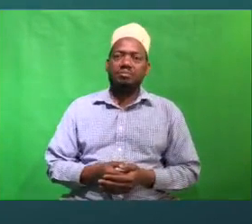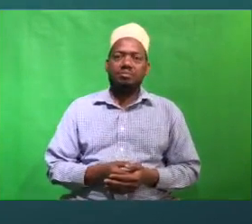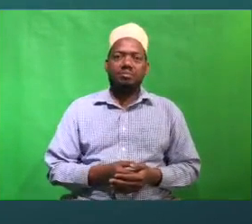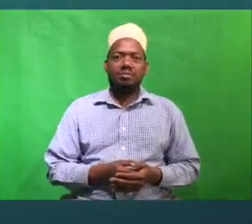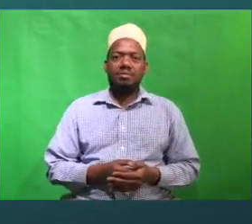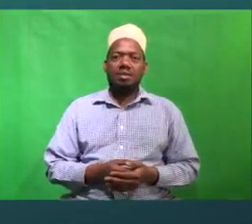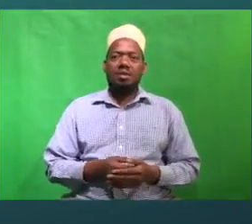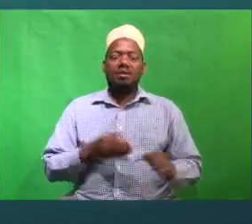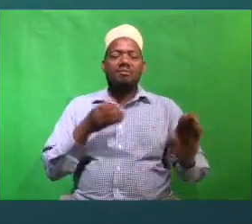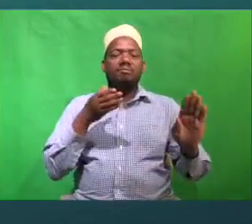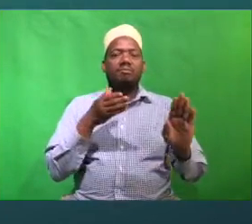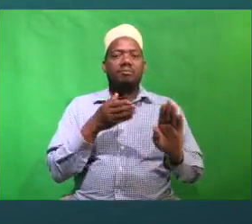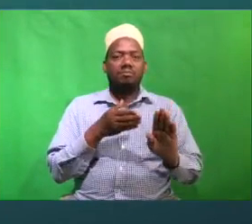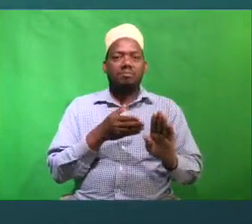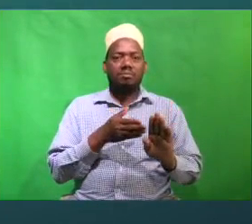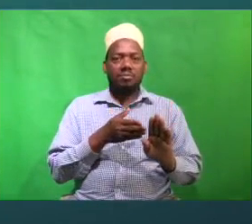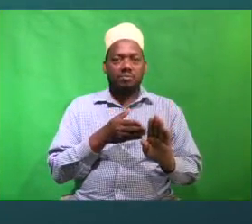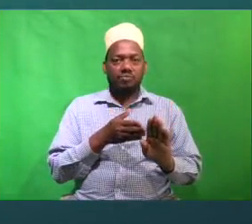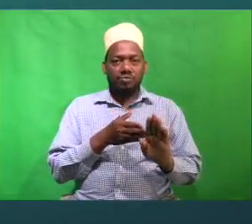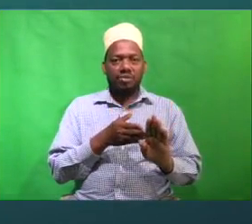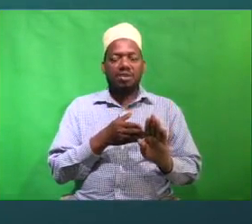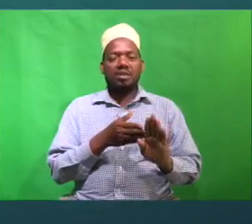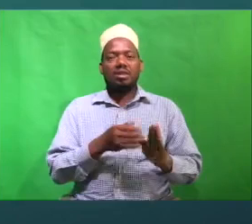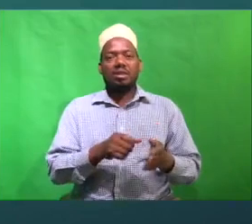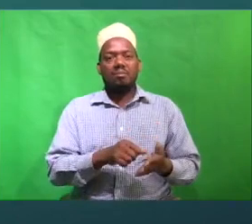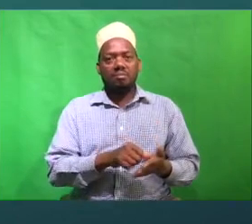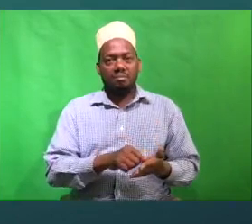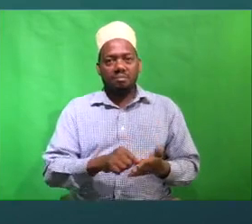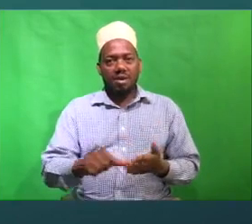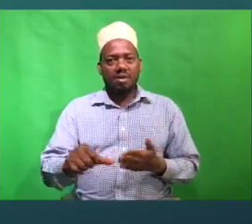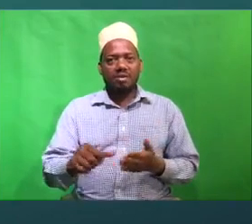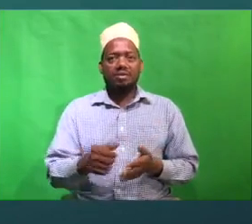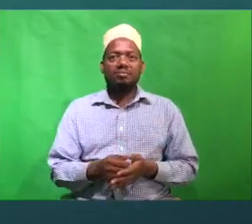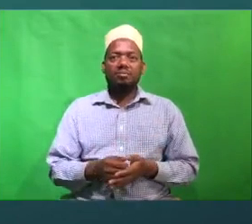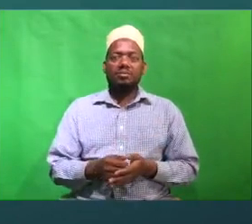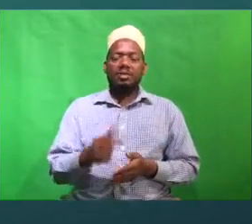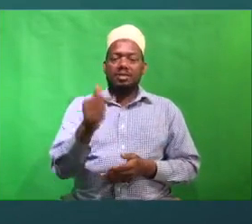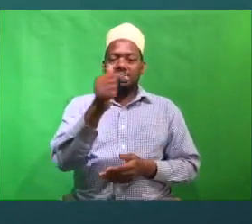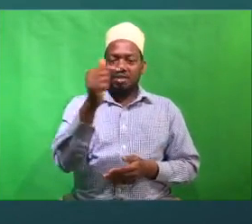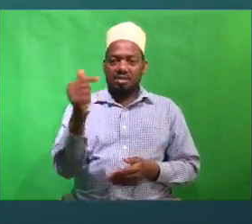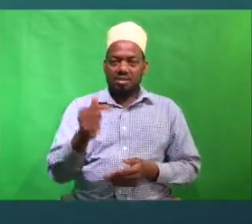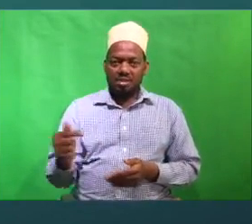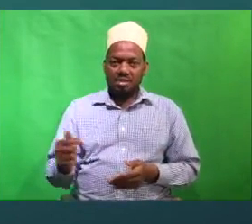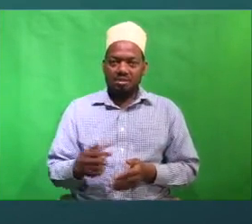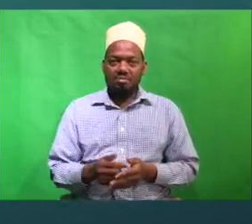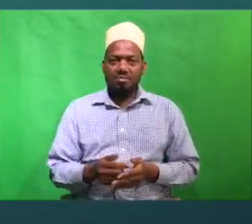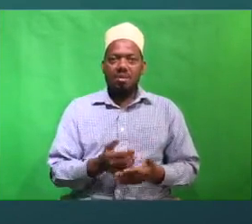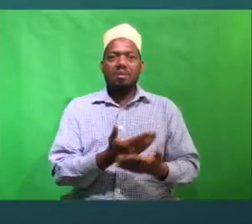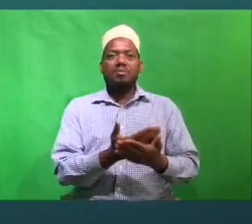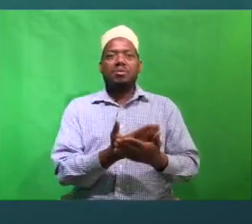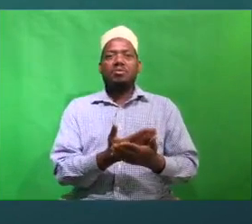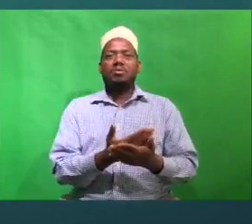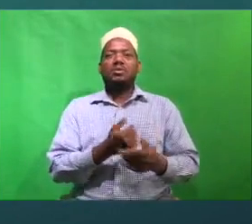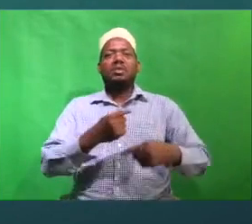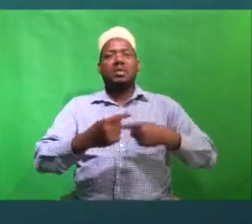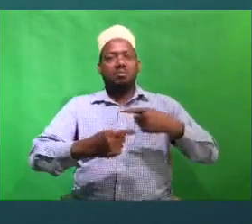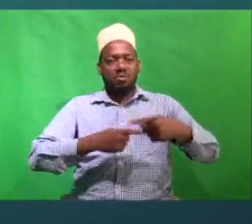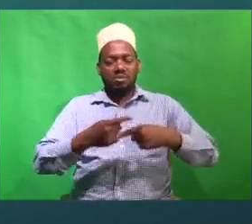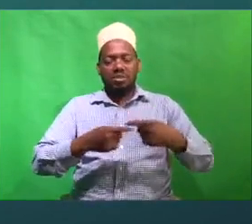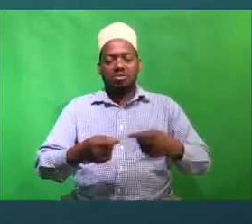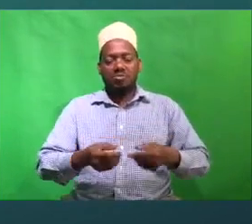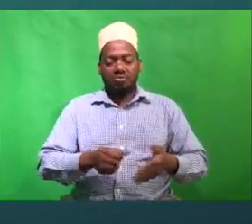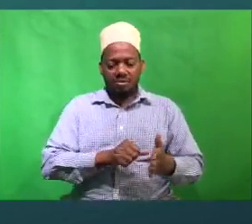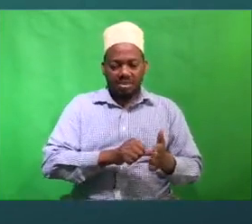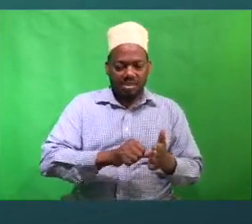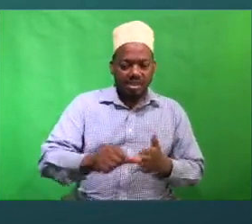activities, sometimes to buy the medicine and to buy other things which is not made in Tanzania. Because in the process of